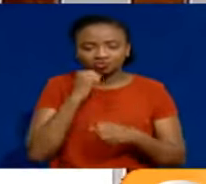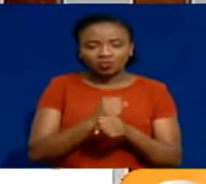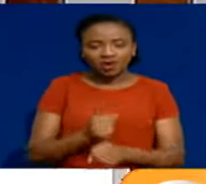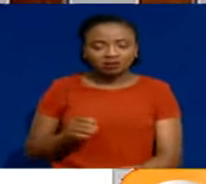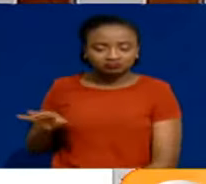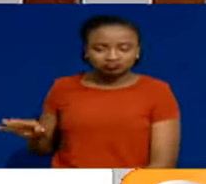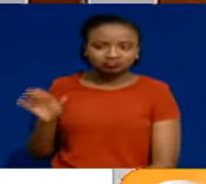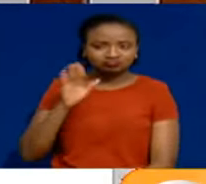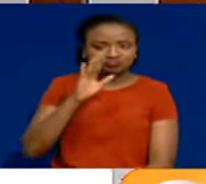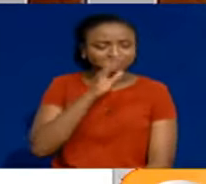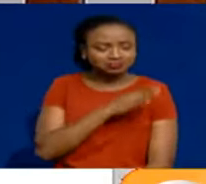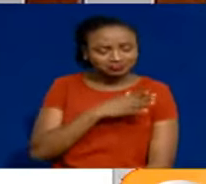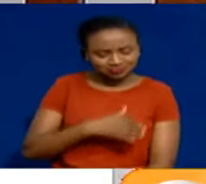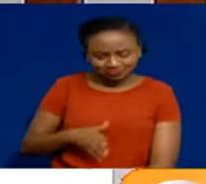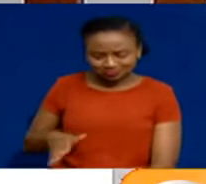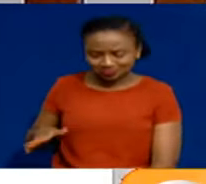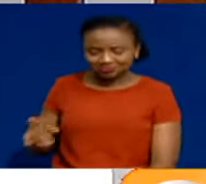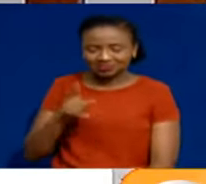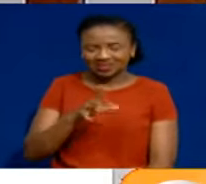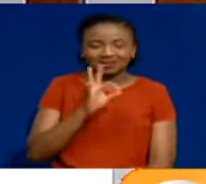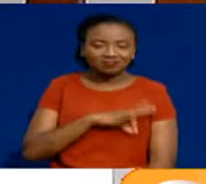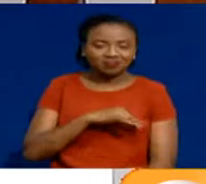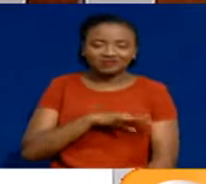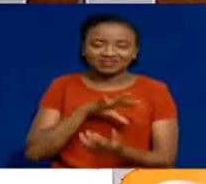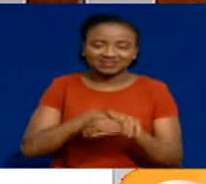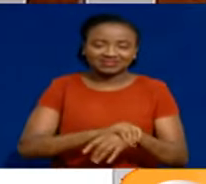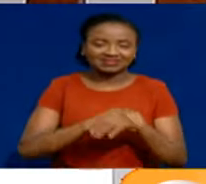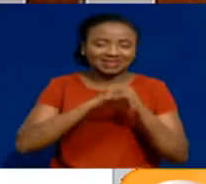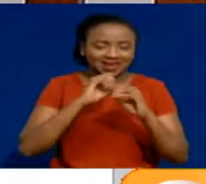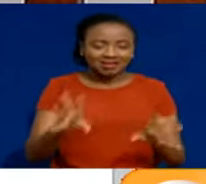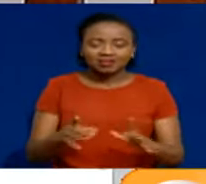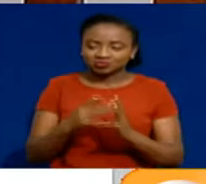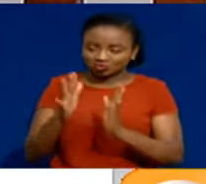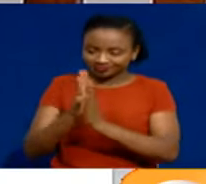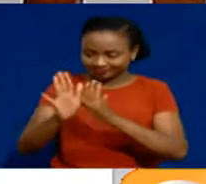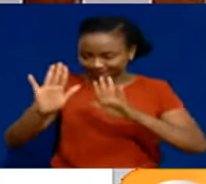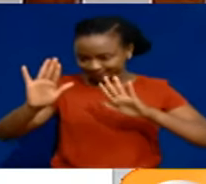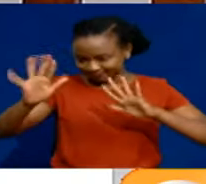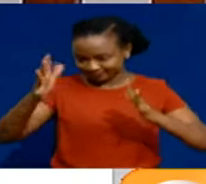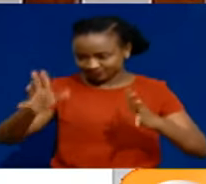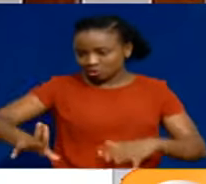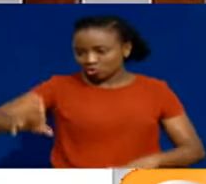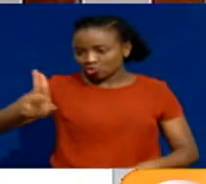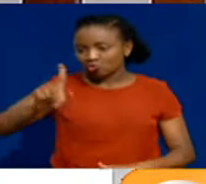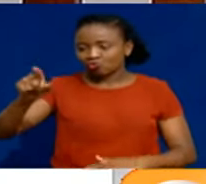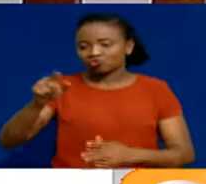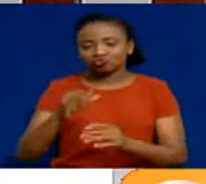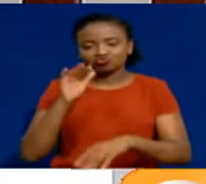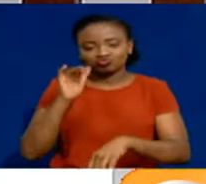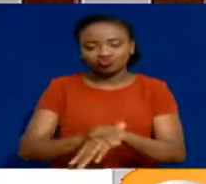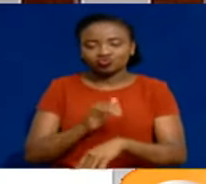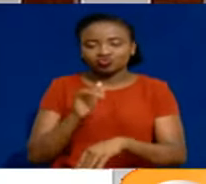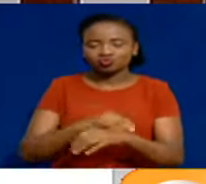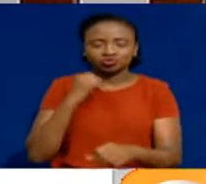hours, these people are losing. So I think the president did a commendable job. I commend him for that. And on behalf of the people